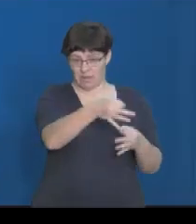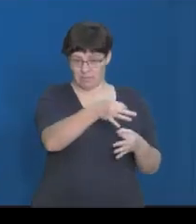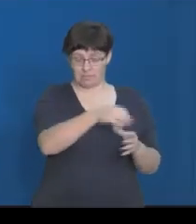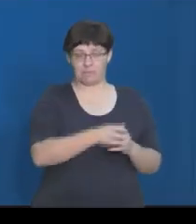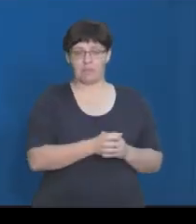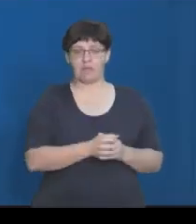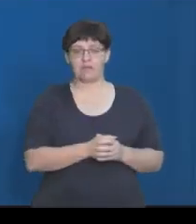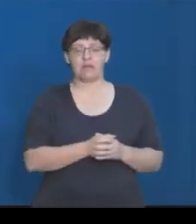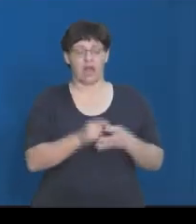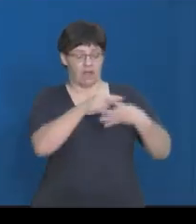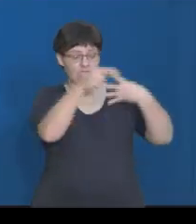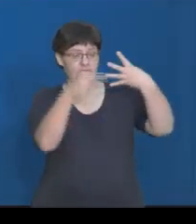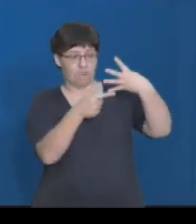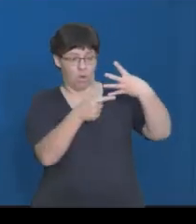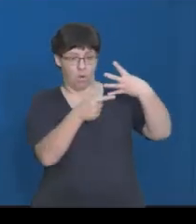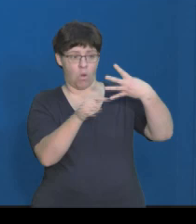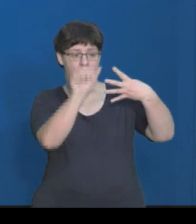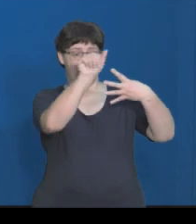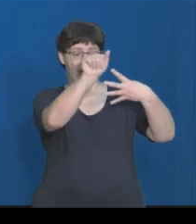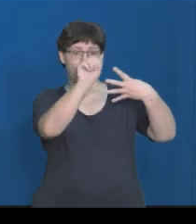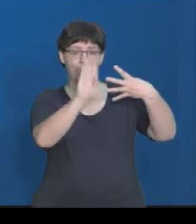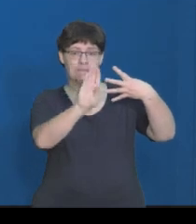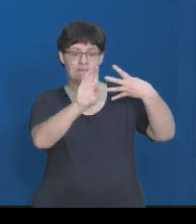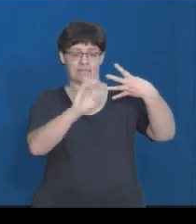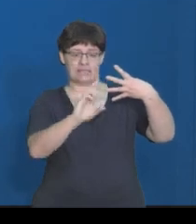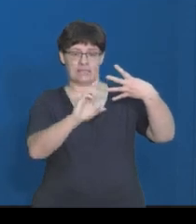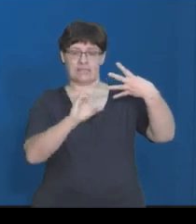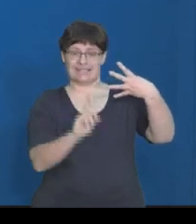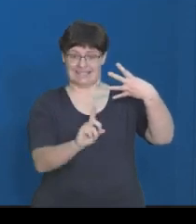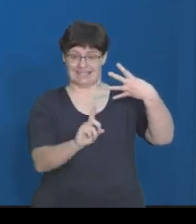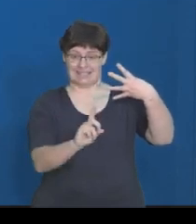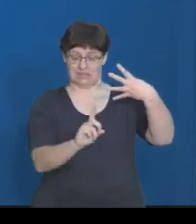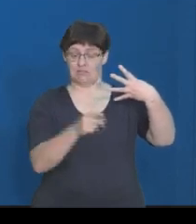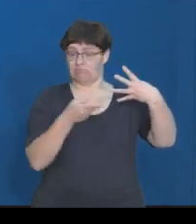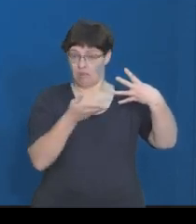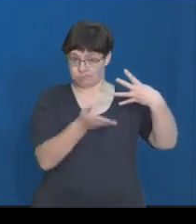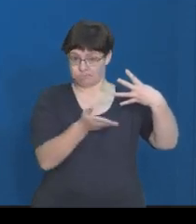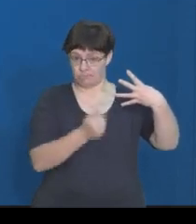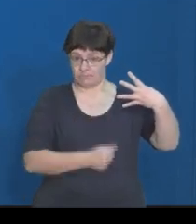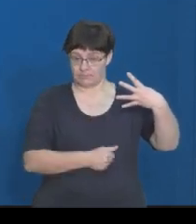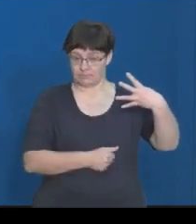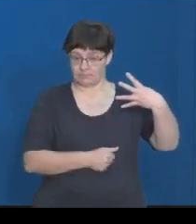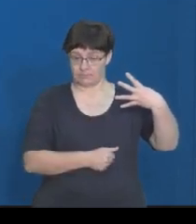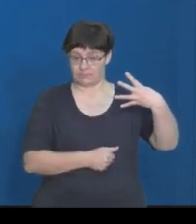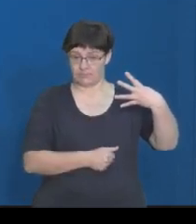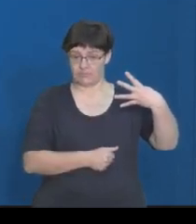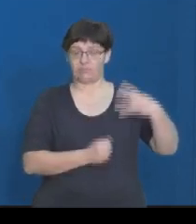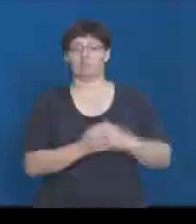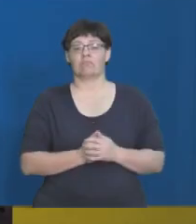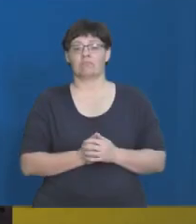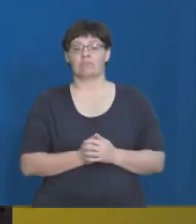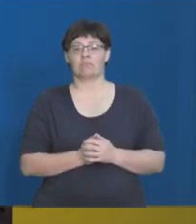there are 4 options that are available for you. Option A, option B, and option C and D.